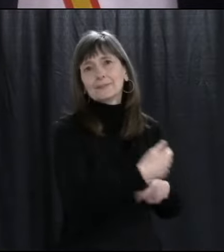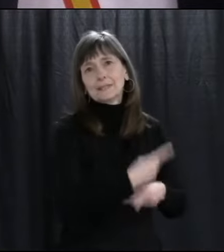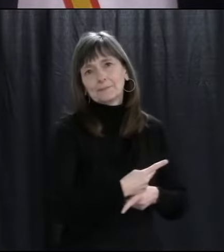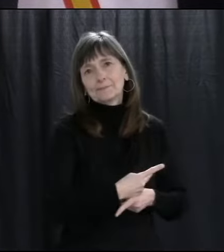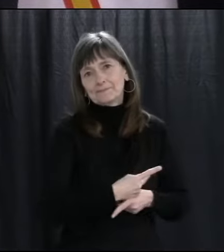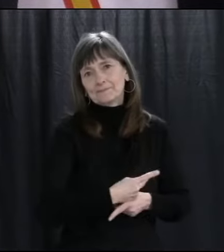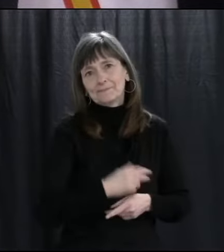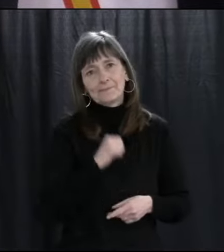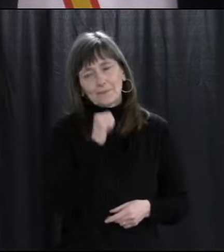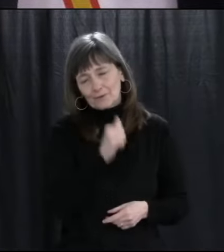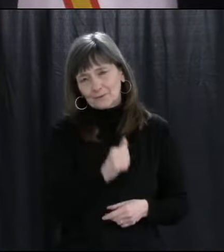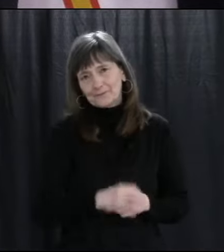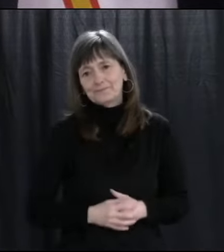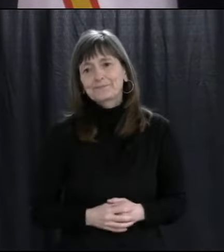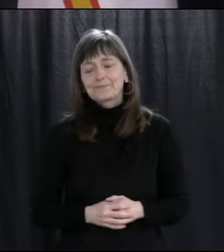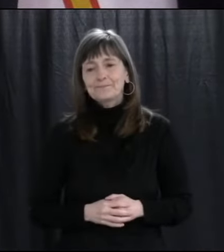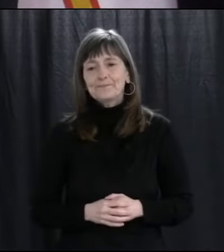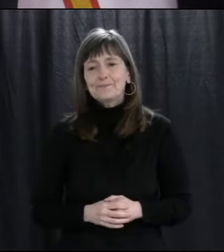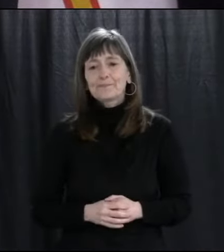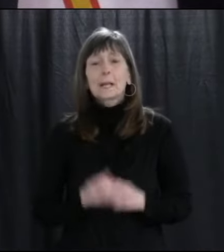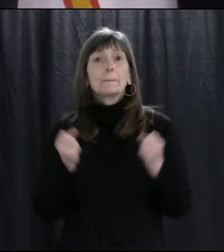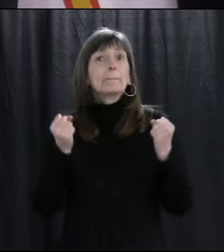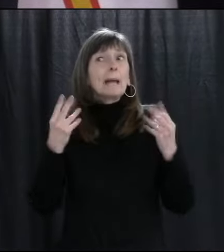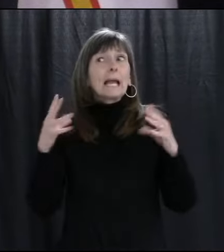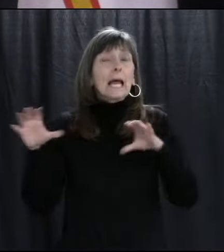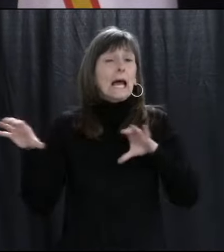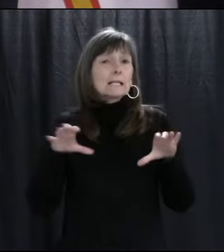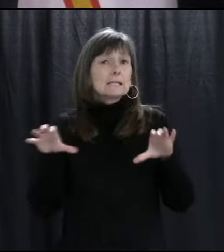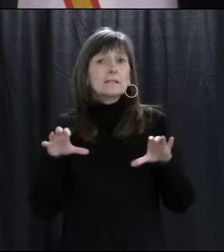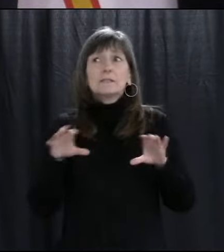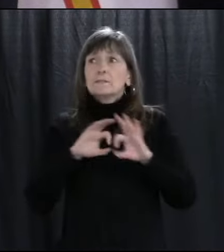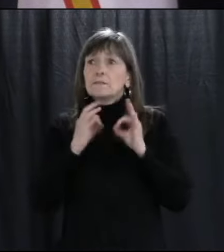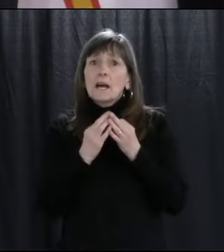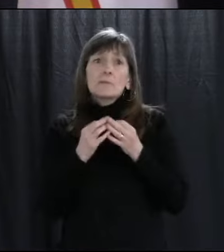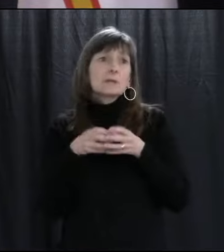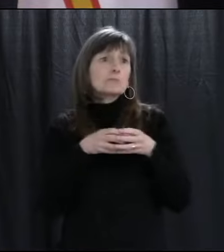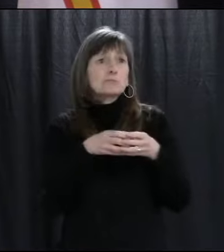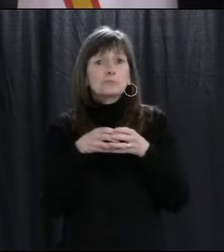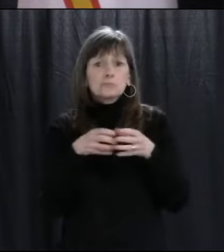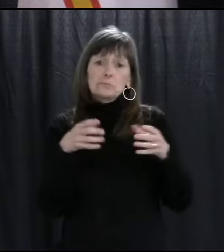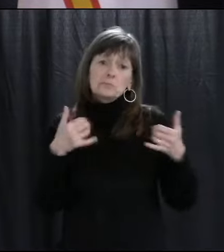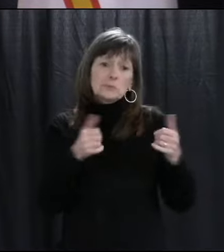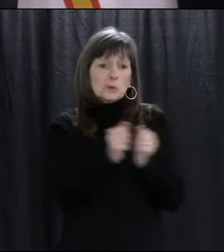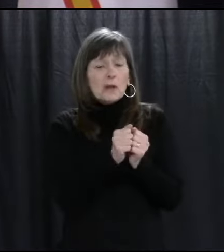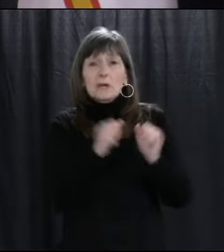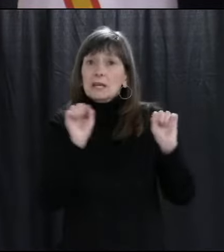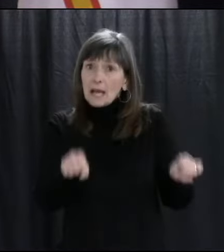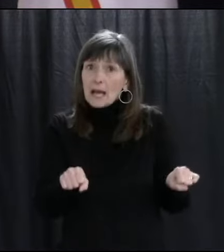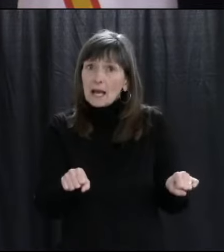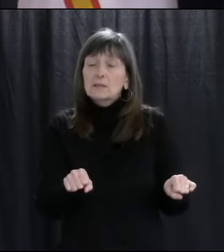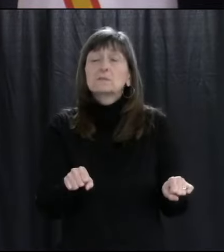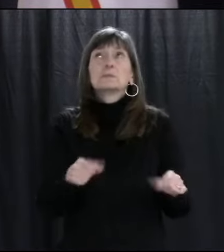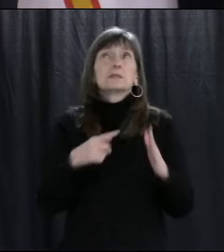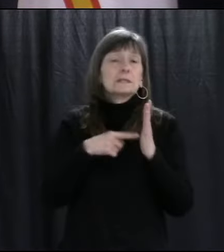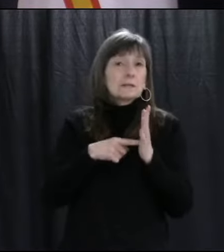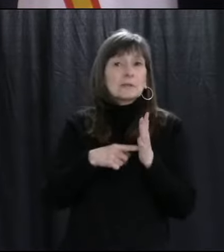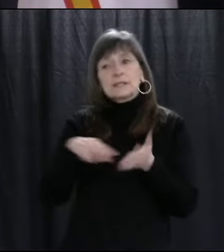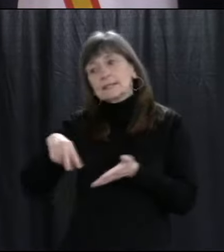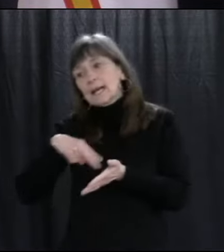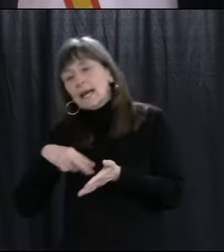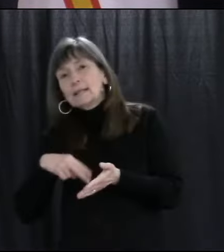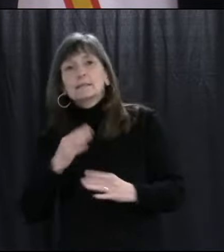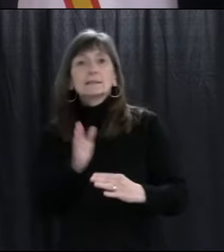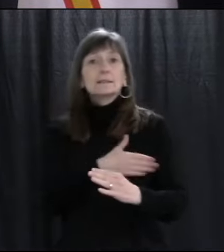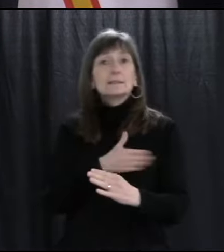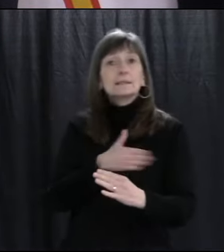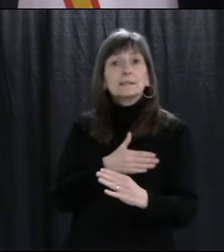are many activities, however, that family and children can do even when applying social distancing from others. We can sing songs and dance,